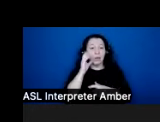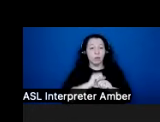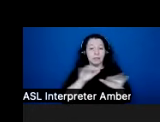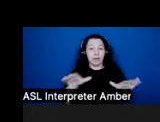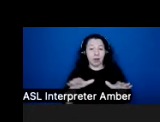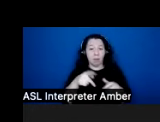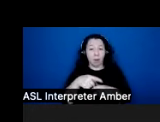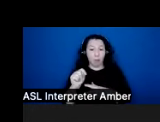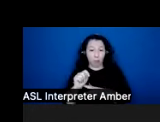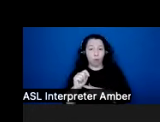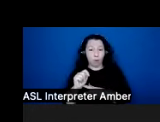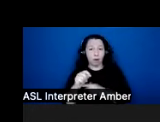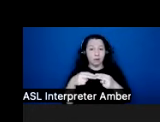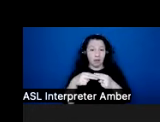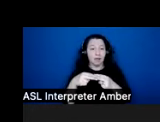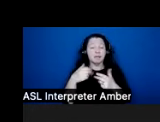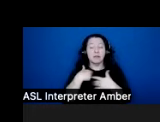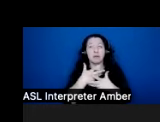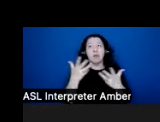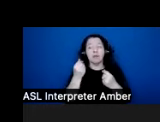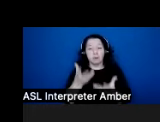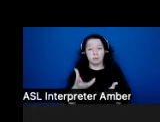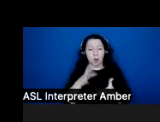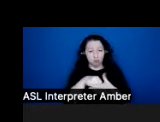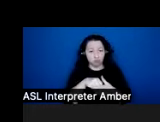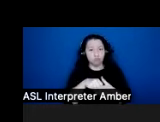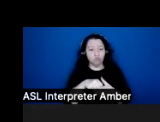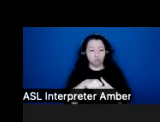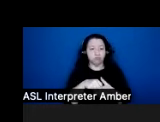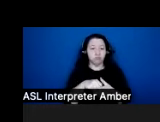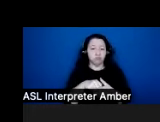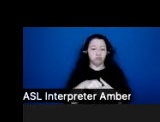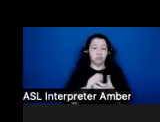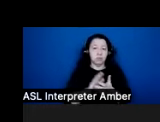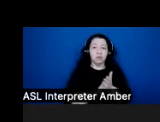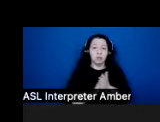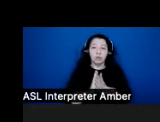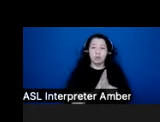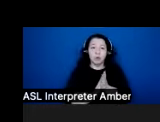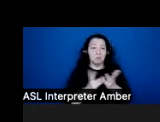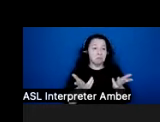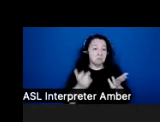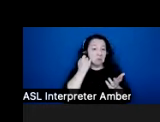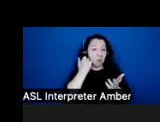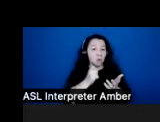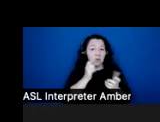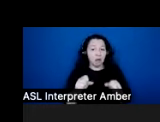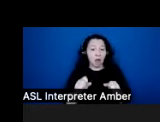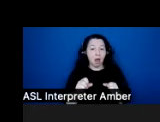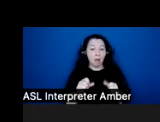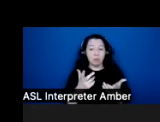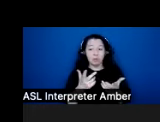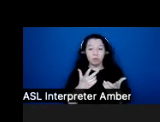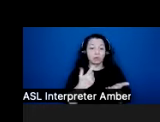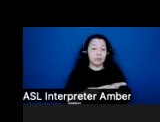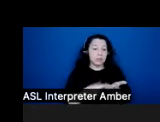presentations, and it has a lot of information in it. So if I don't get to everything, I do apologize